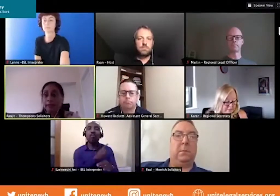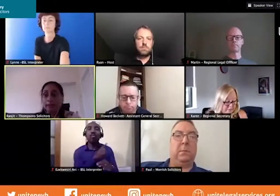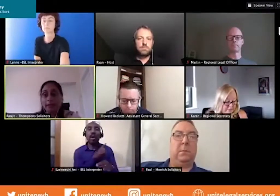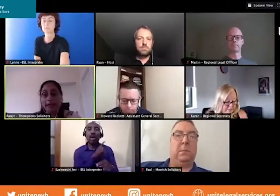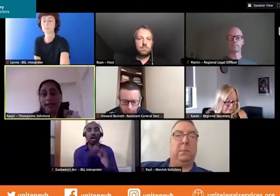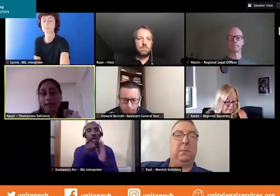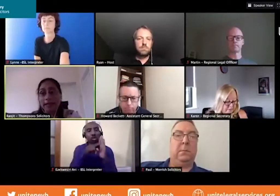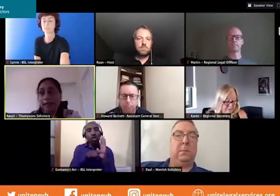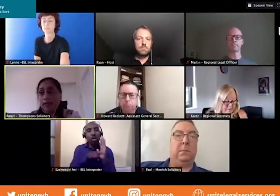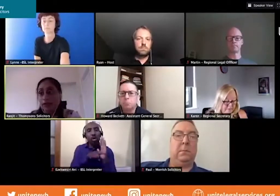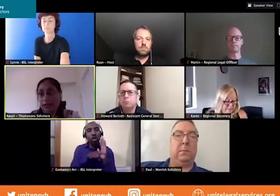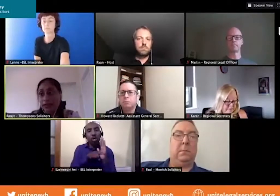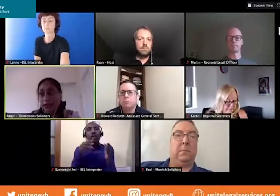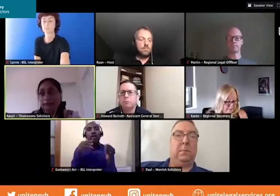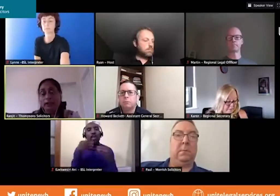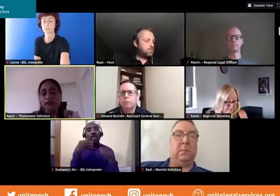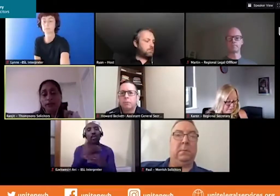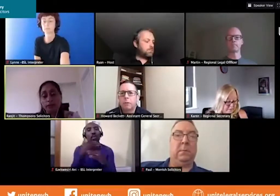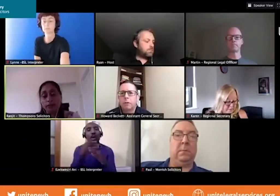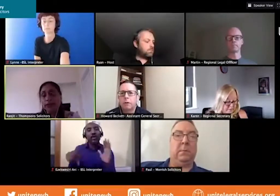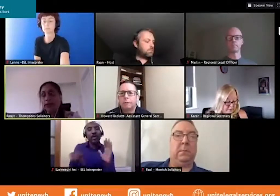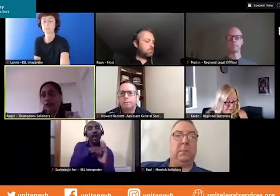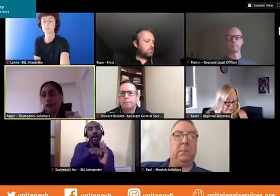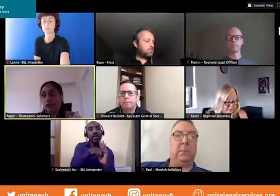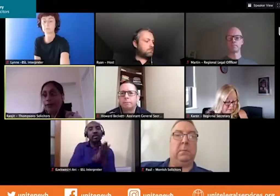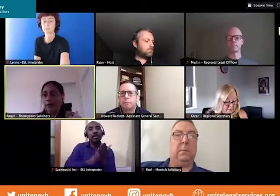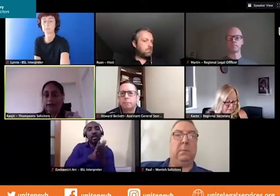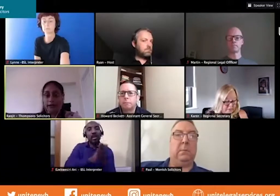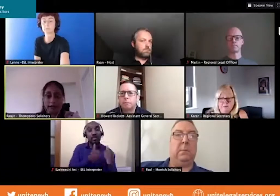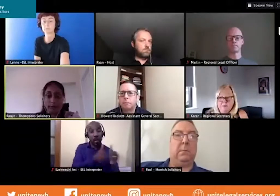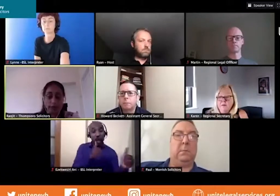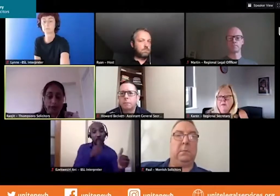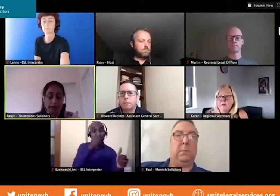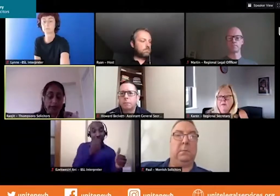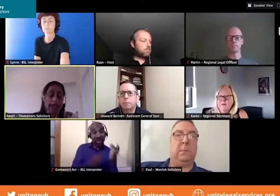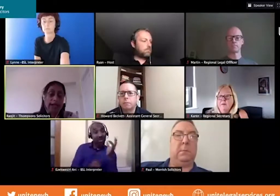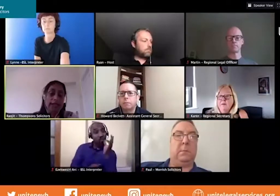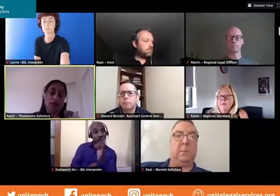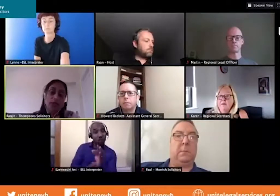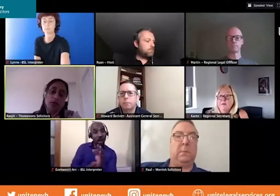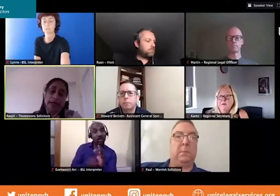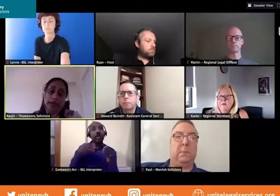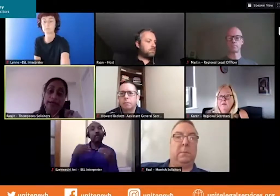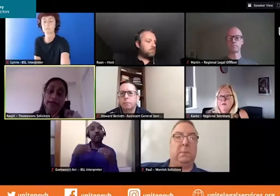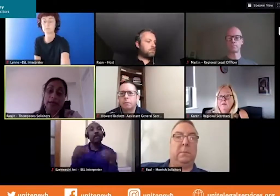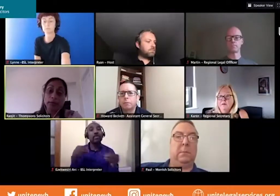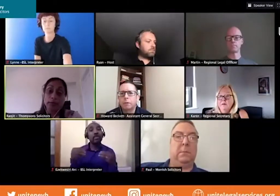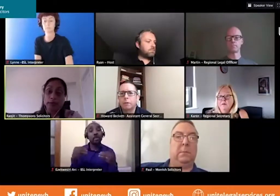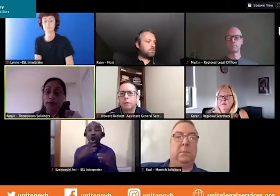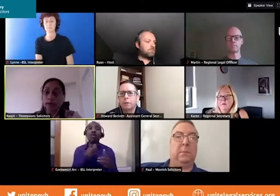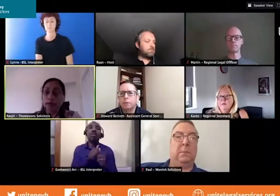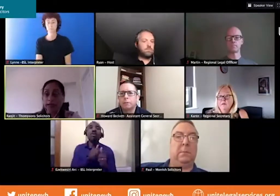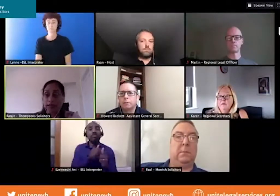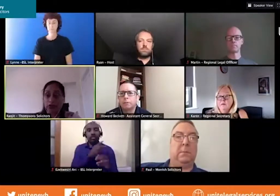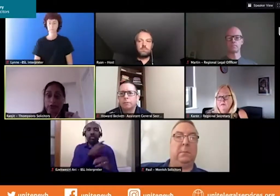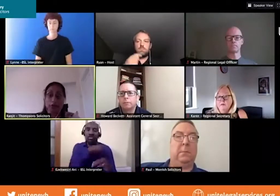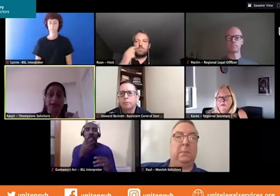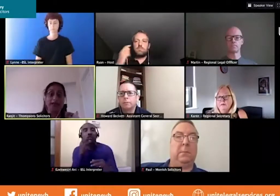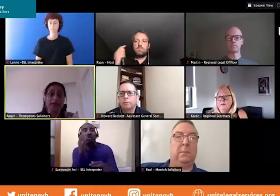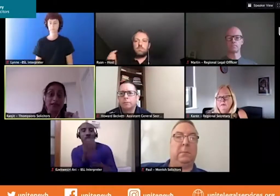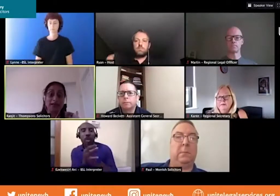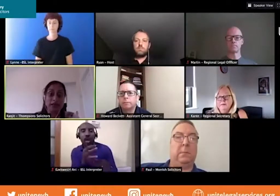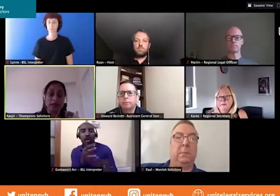That allows a procedure for the employee to request flexible working, and it also highlights the employer's obligations